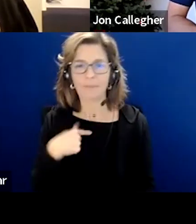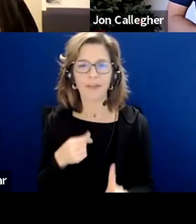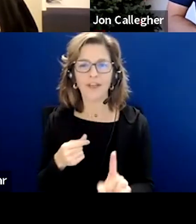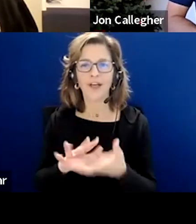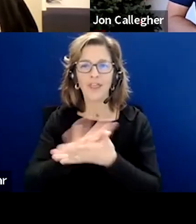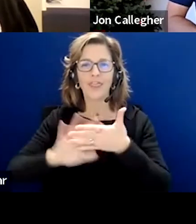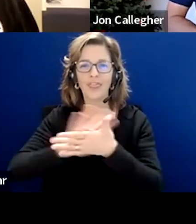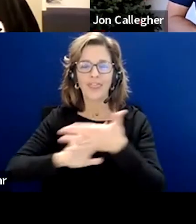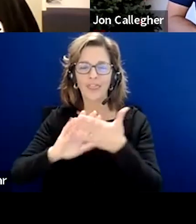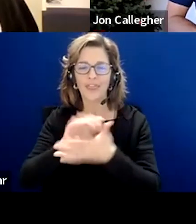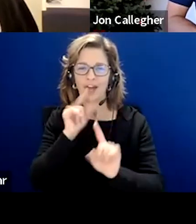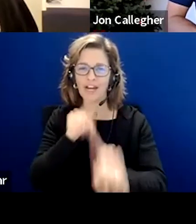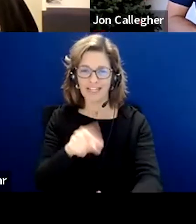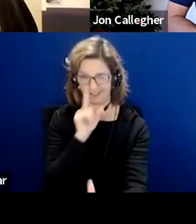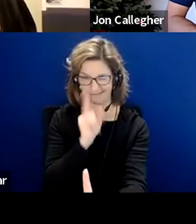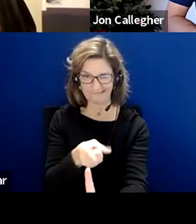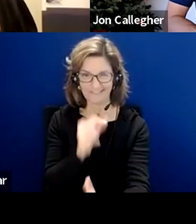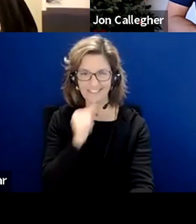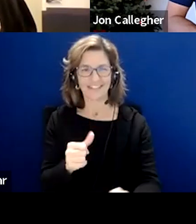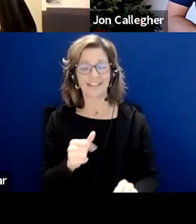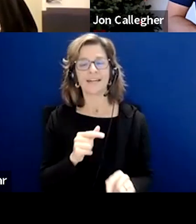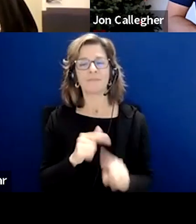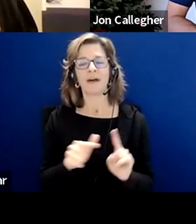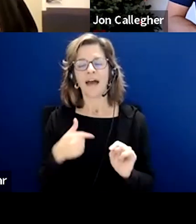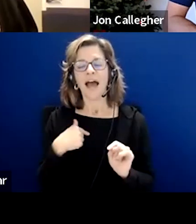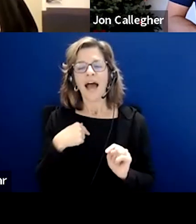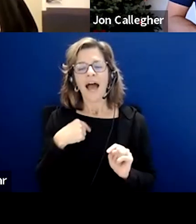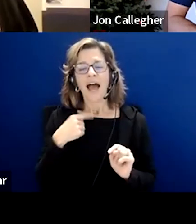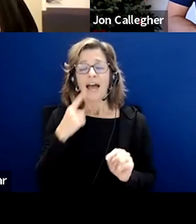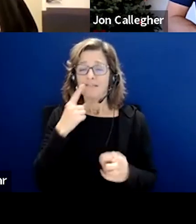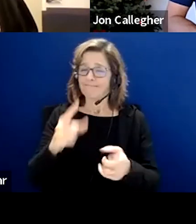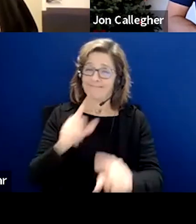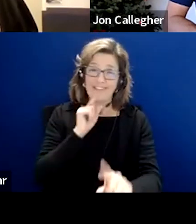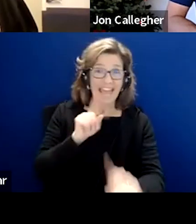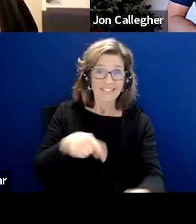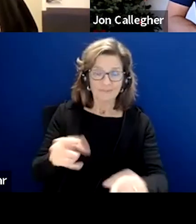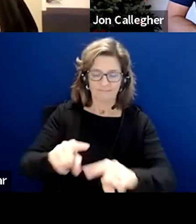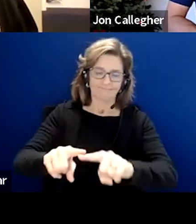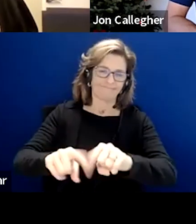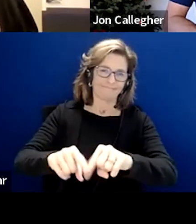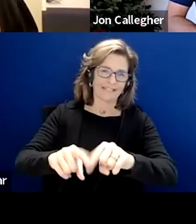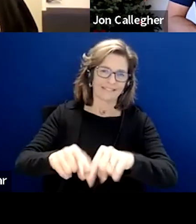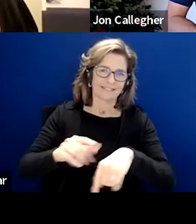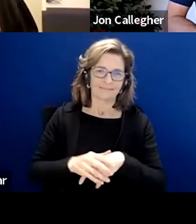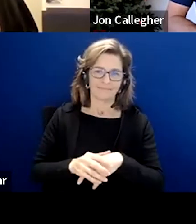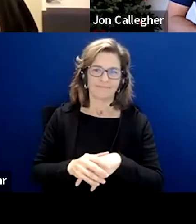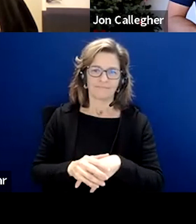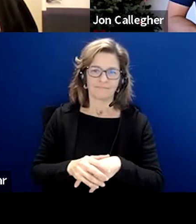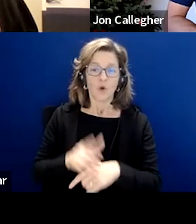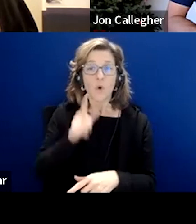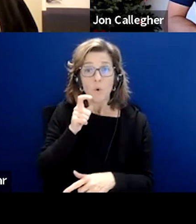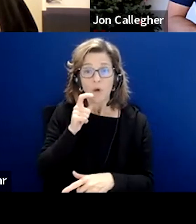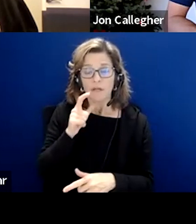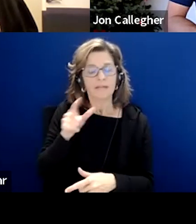that I think it's really it really depends. It depends on what people have studied. It depends on